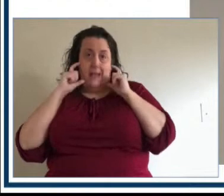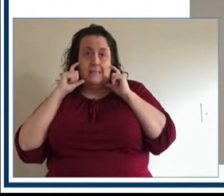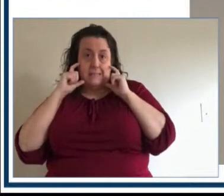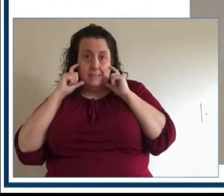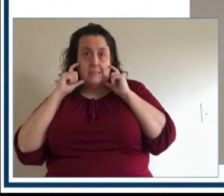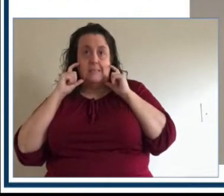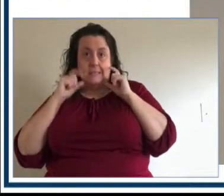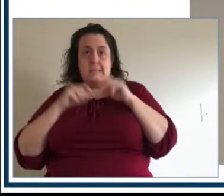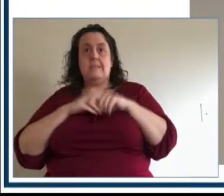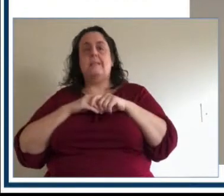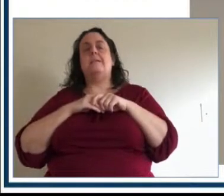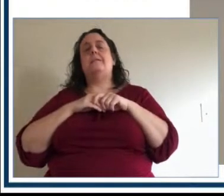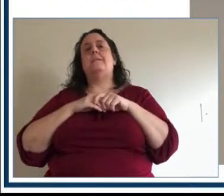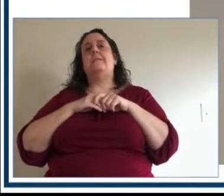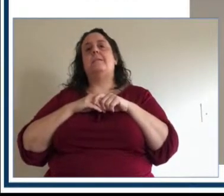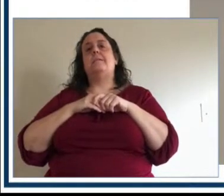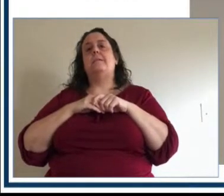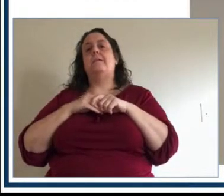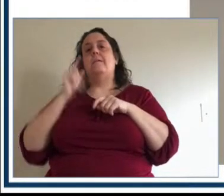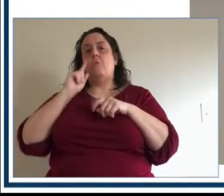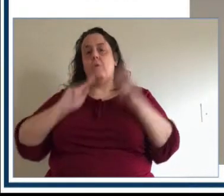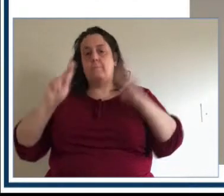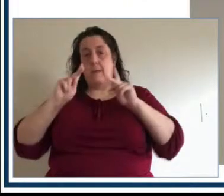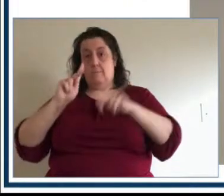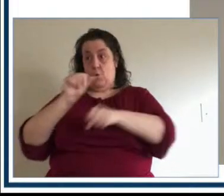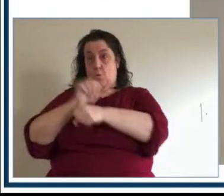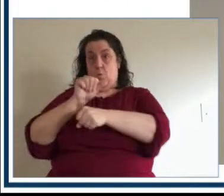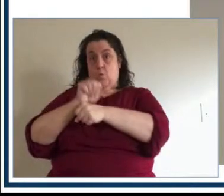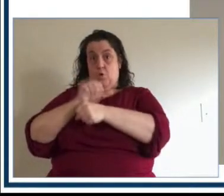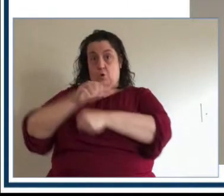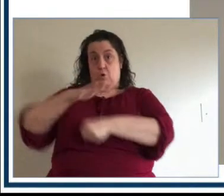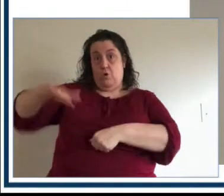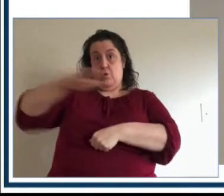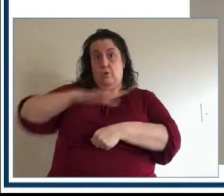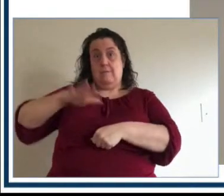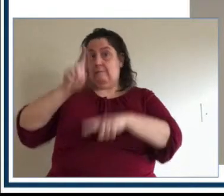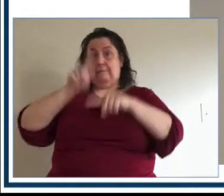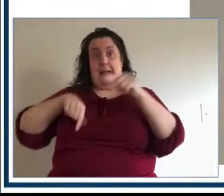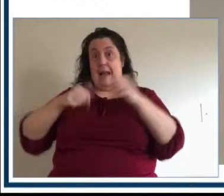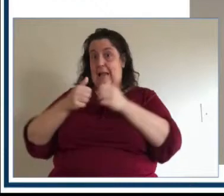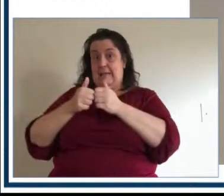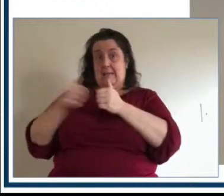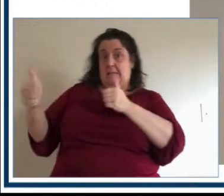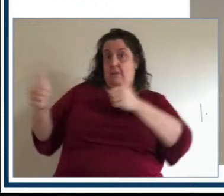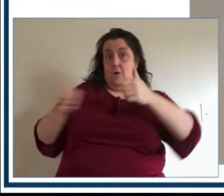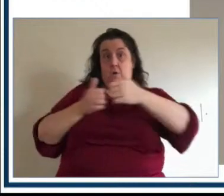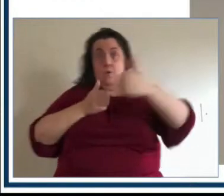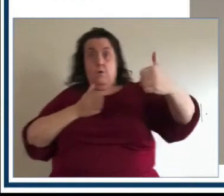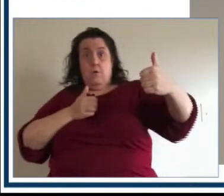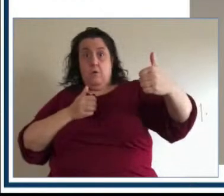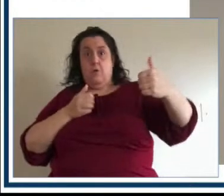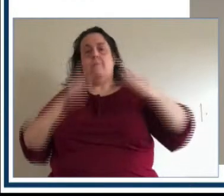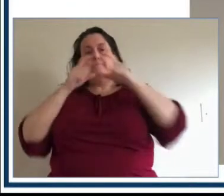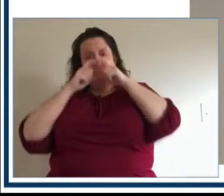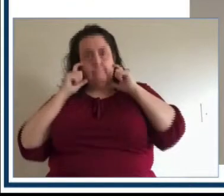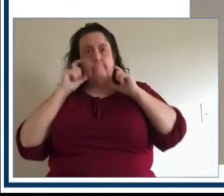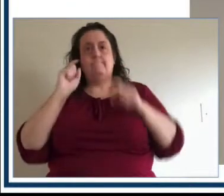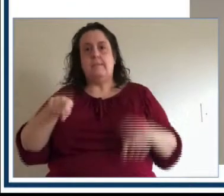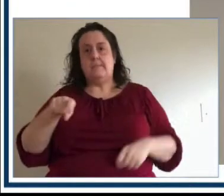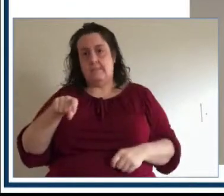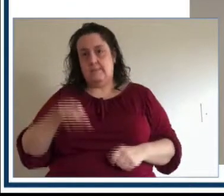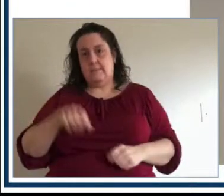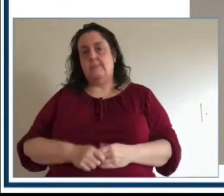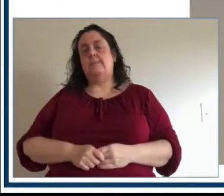again be required in areas of workplaces where physical distancing cannot be achieved. And they will continue to be required in